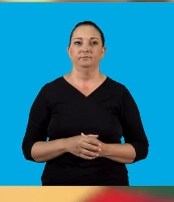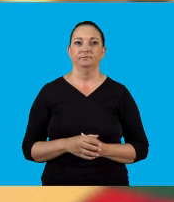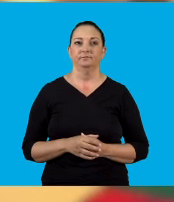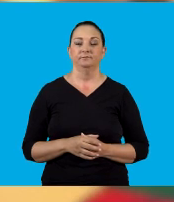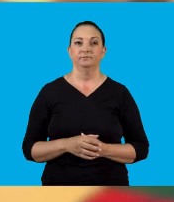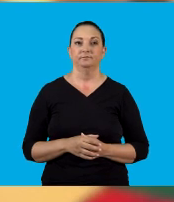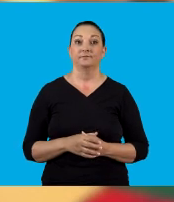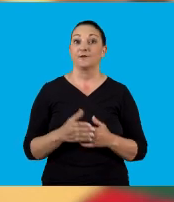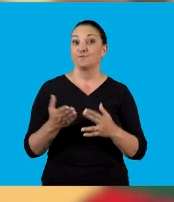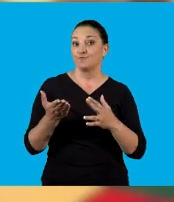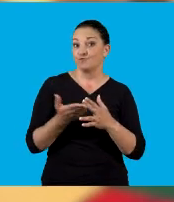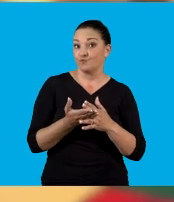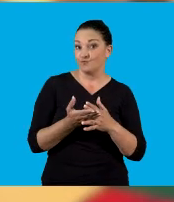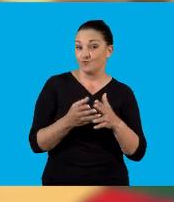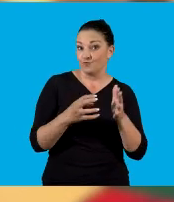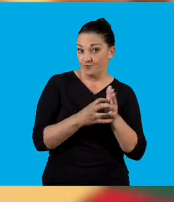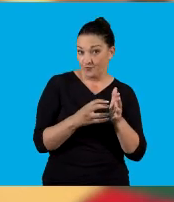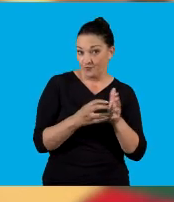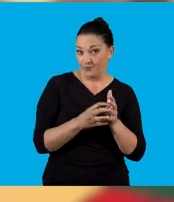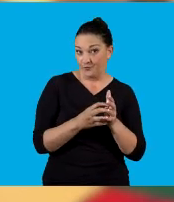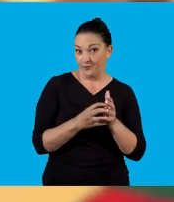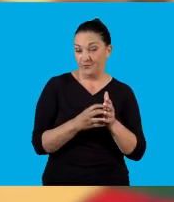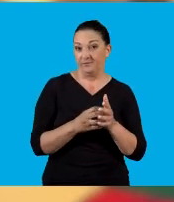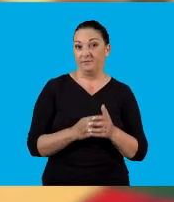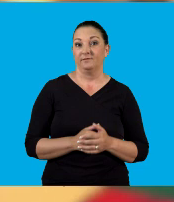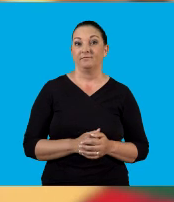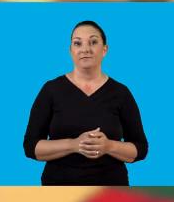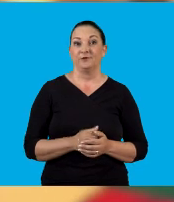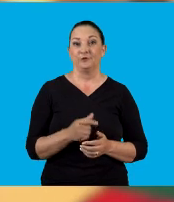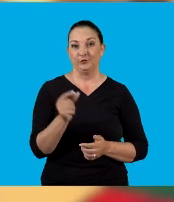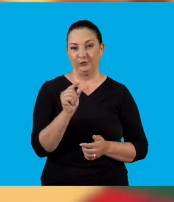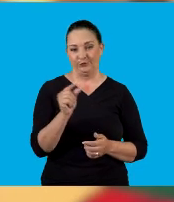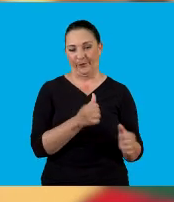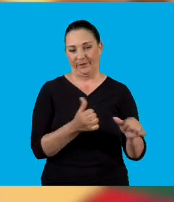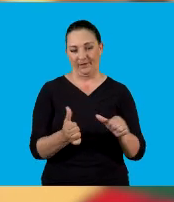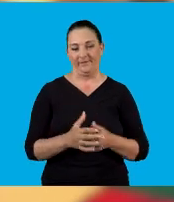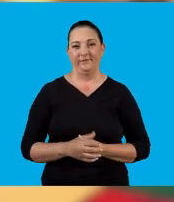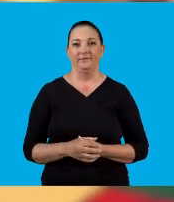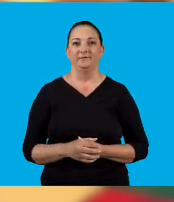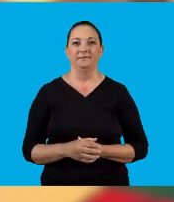We will now take a break and we will be back with more.